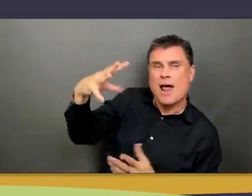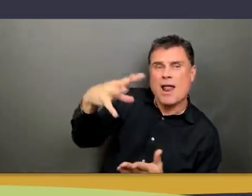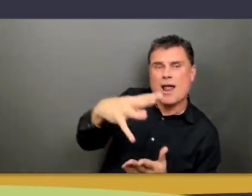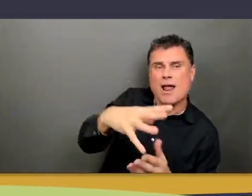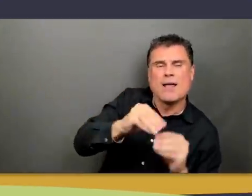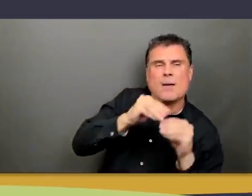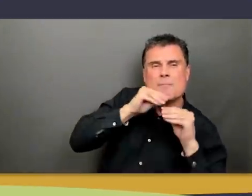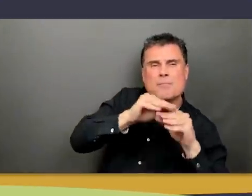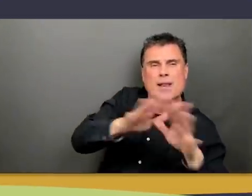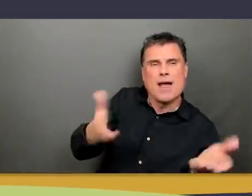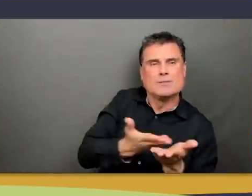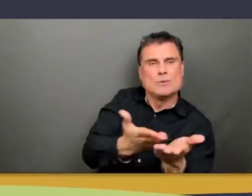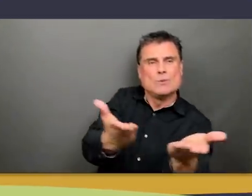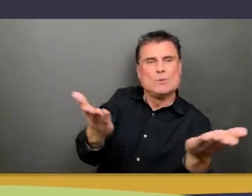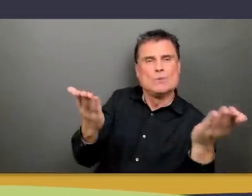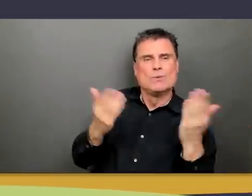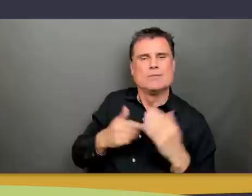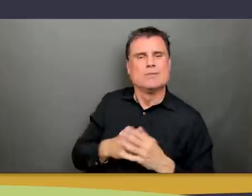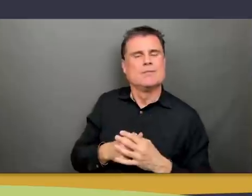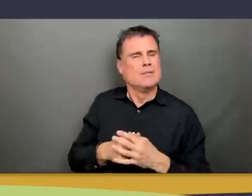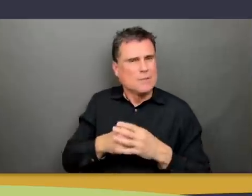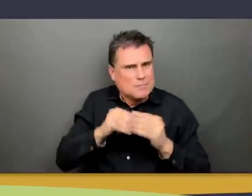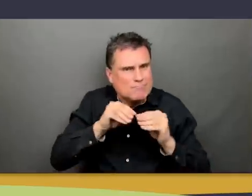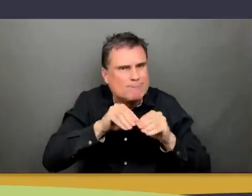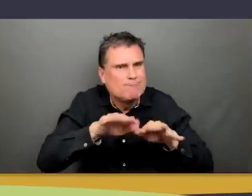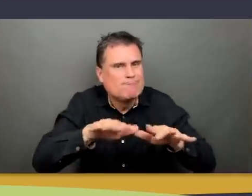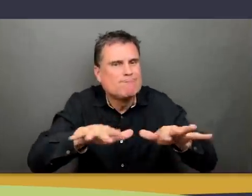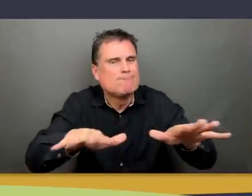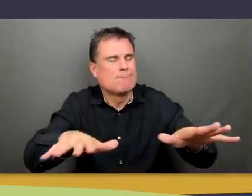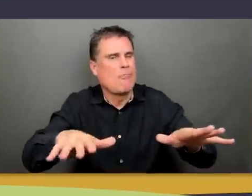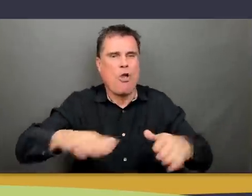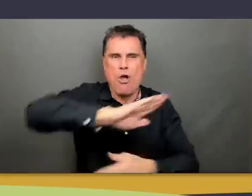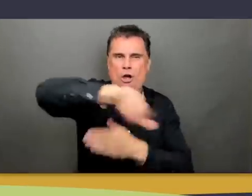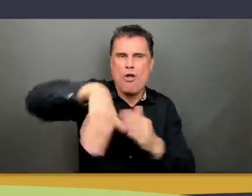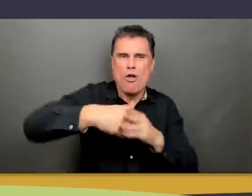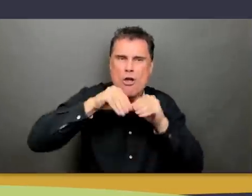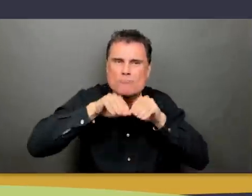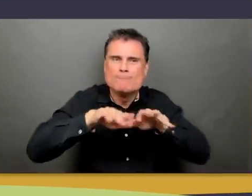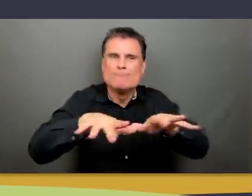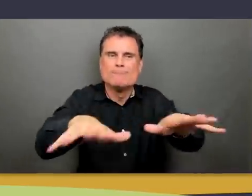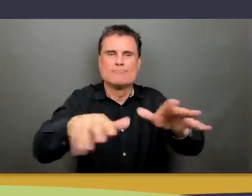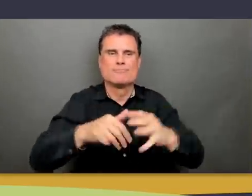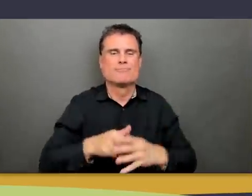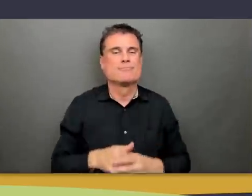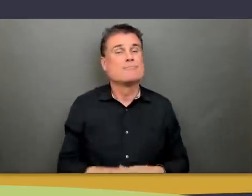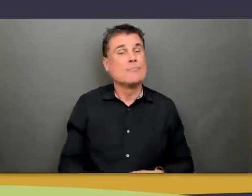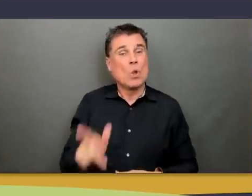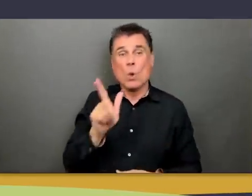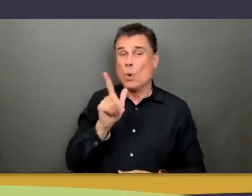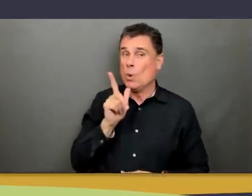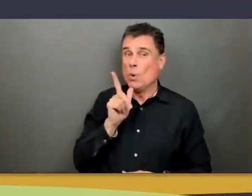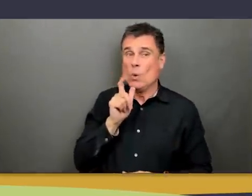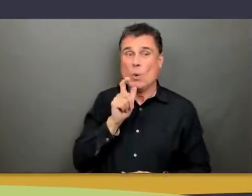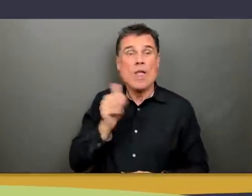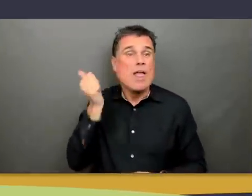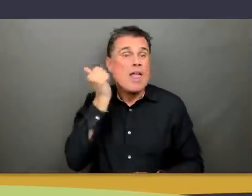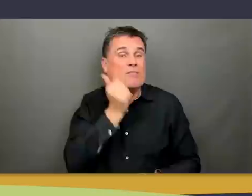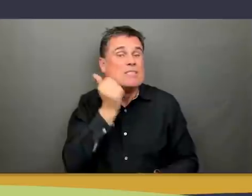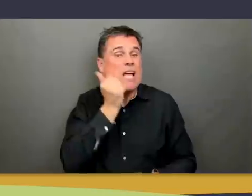uncertainty and regardless of fear or persecution, step clear-eyed into the future